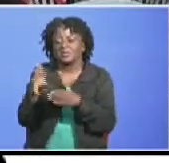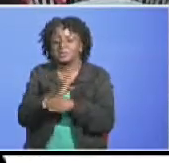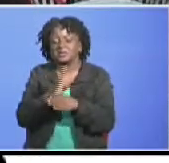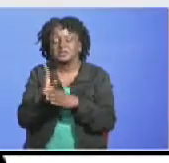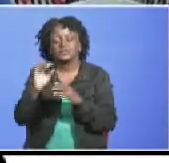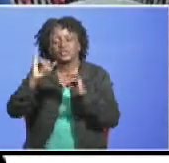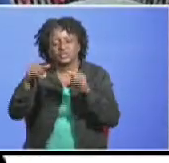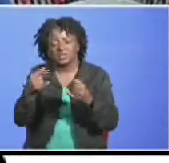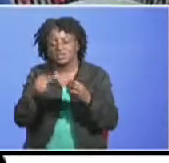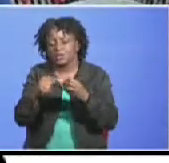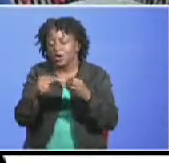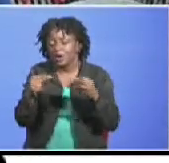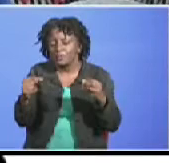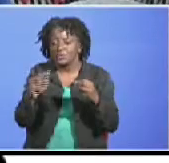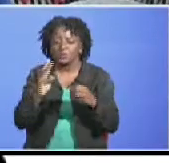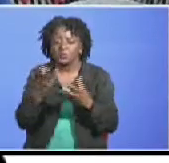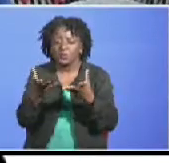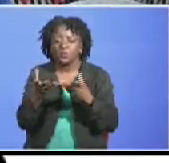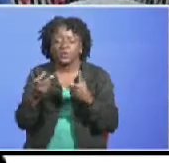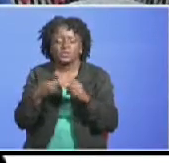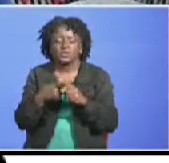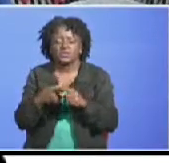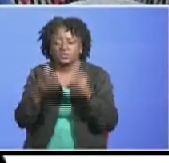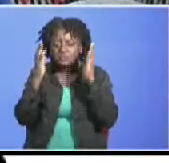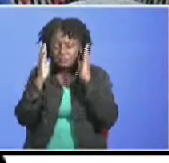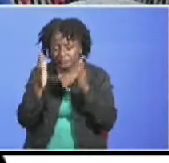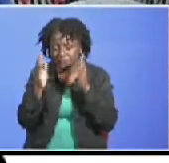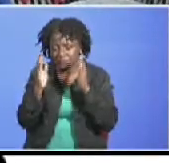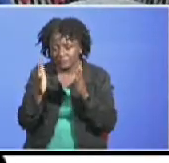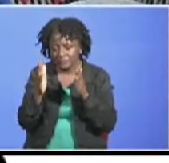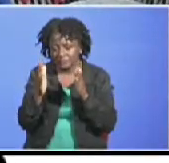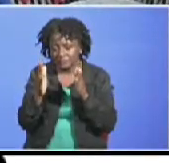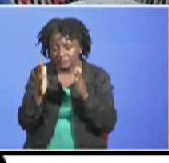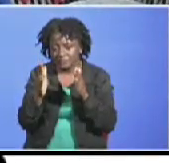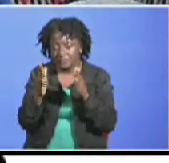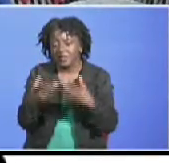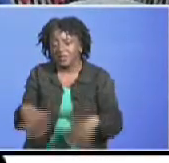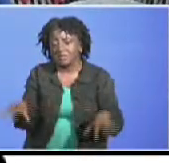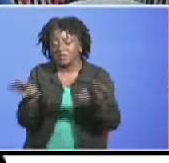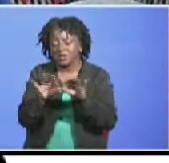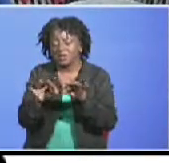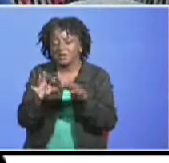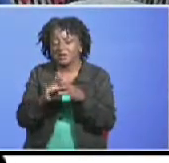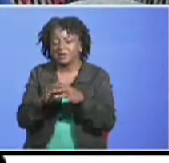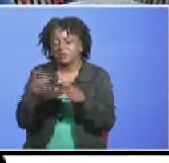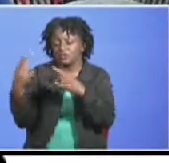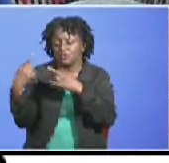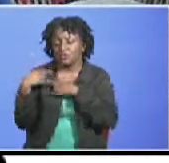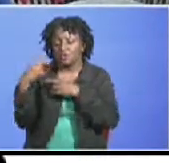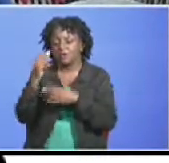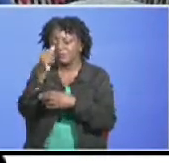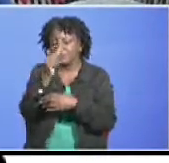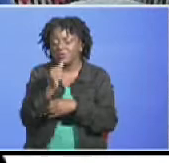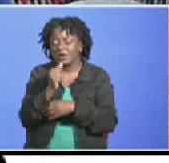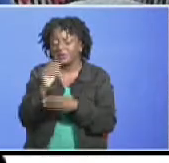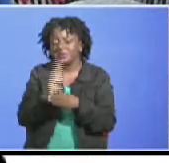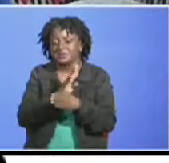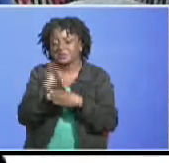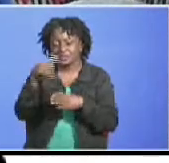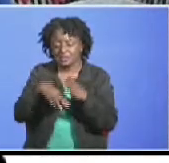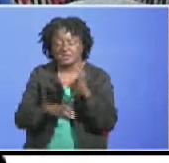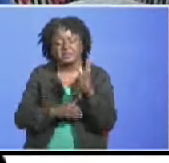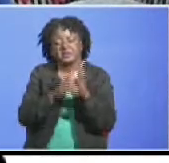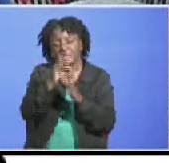the opposite. We wanted to emphasize the importance of the role of the private sector in development, not